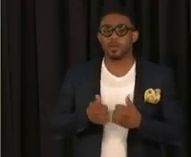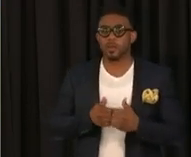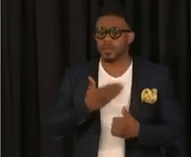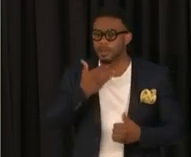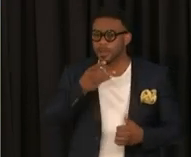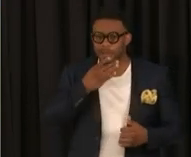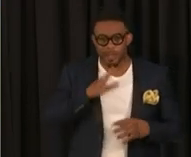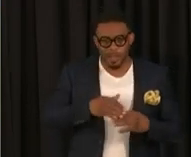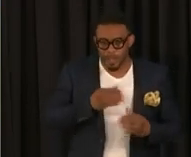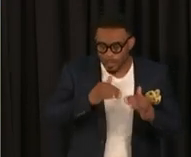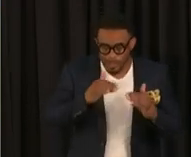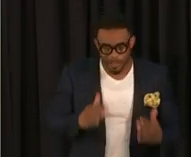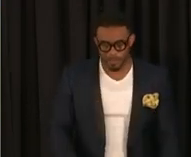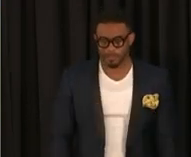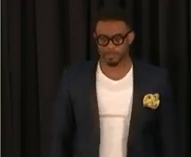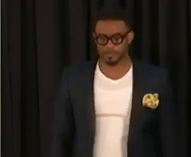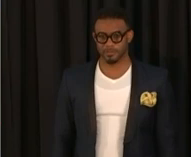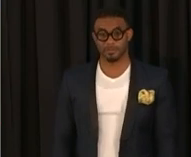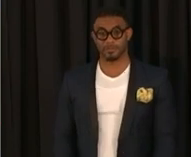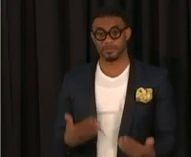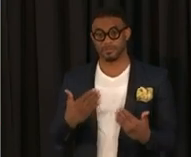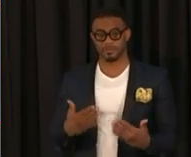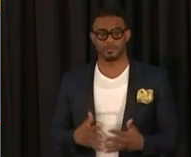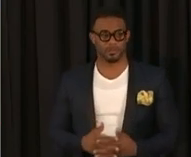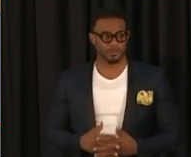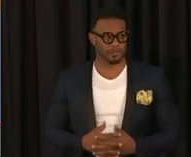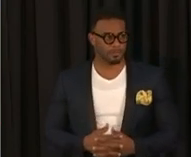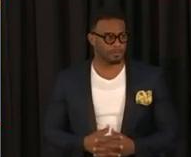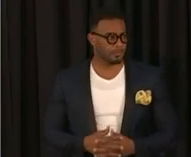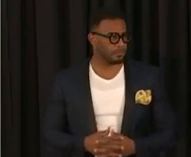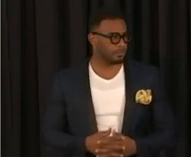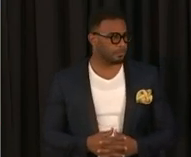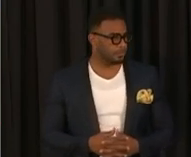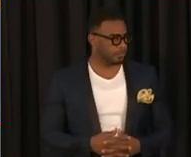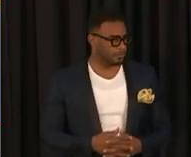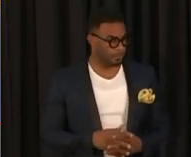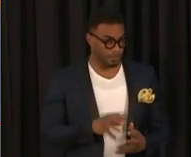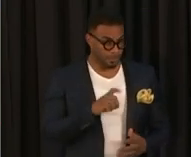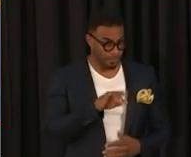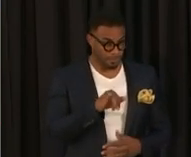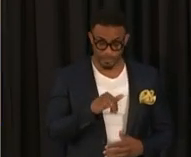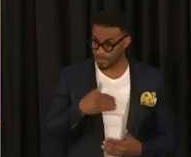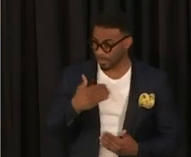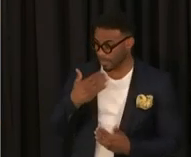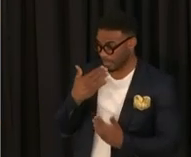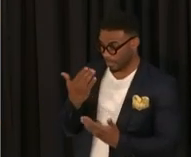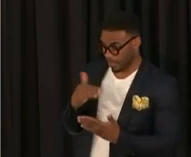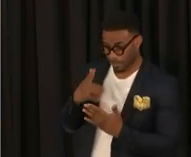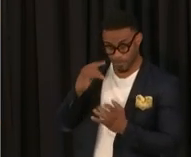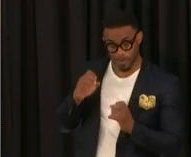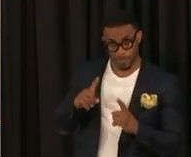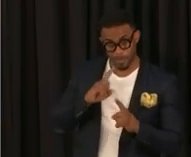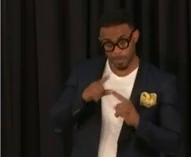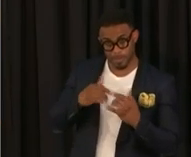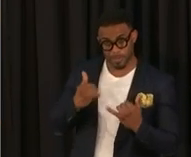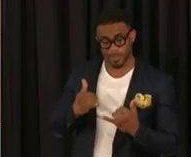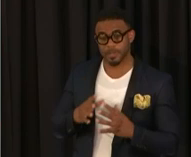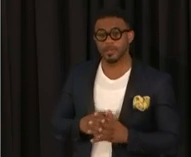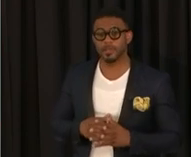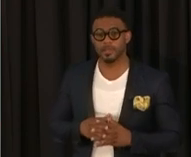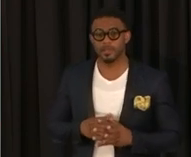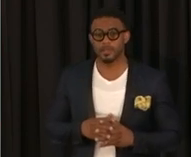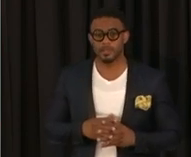started with better lighting in our homes. Thank you. Great. Eli? Thank you. Thank you again for the opportunity to speak